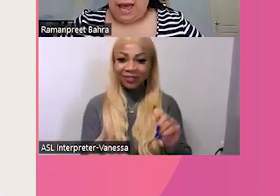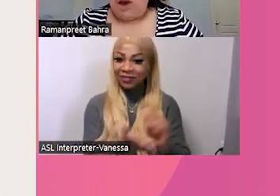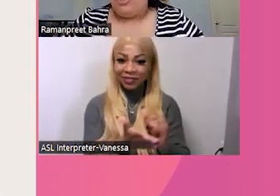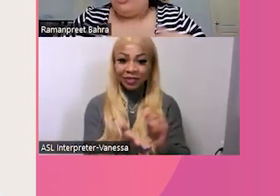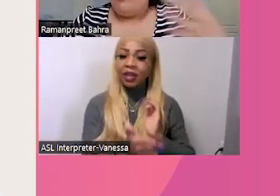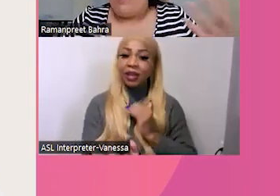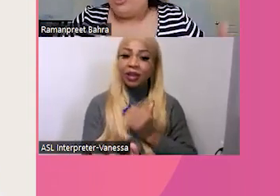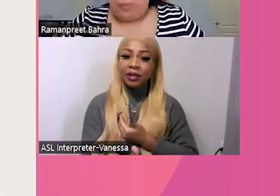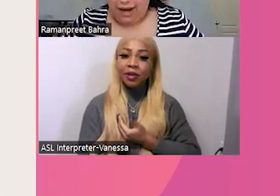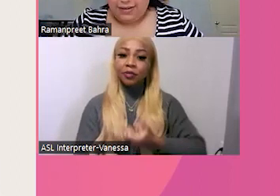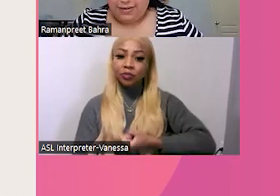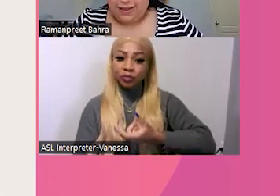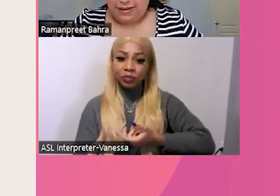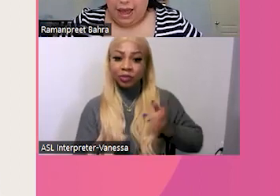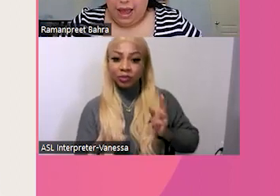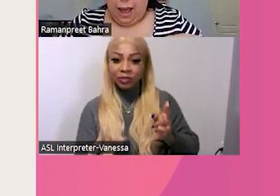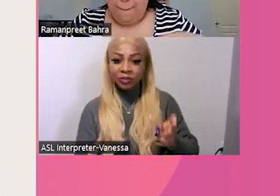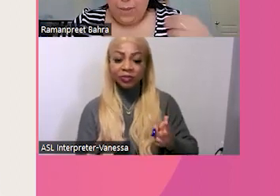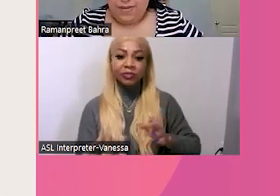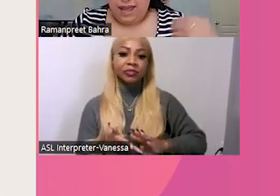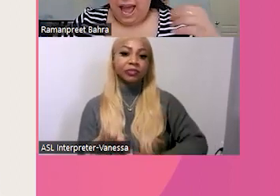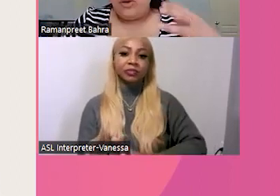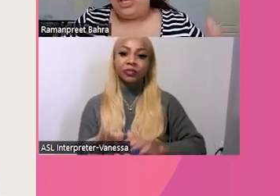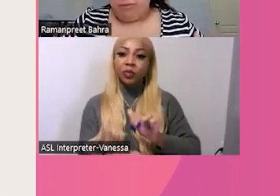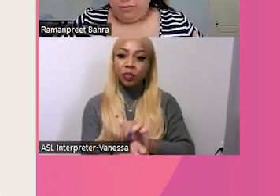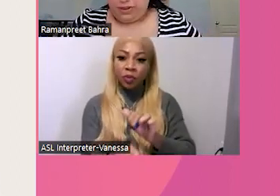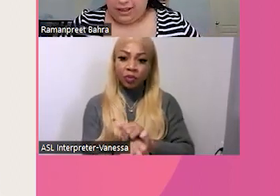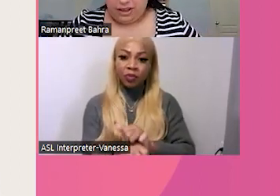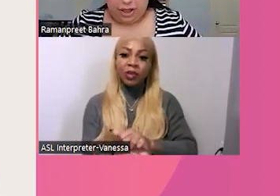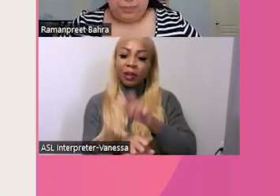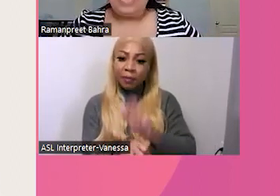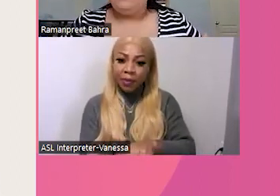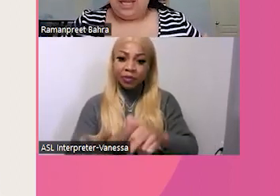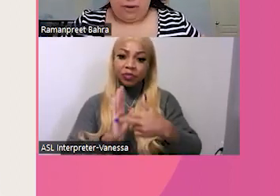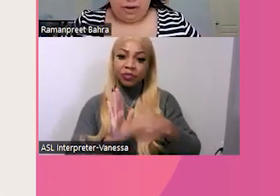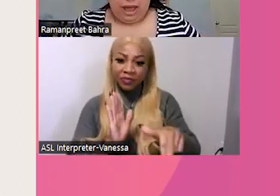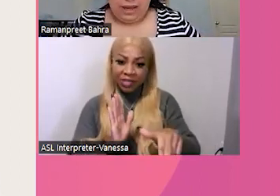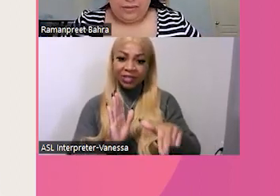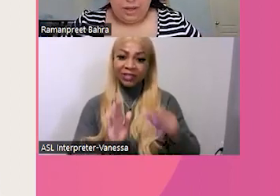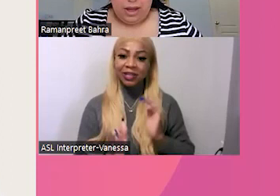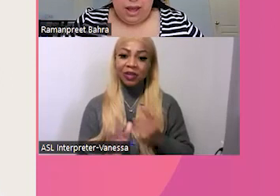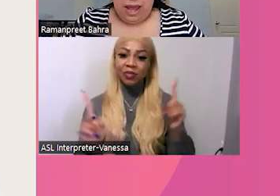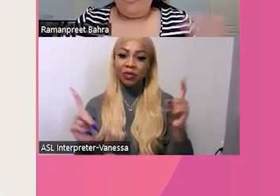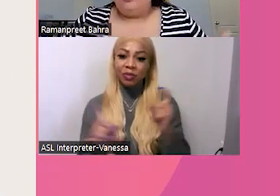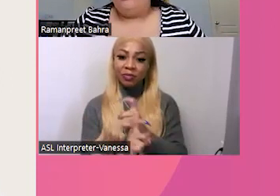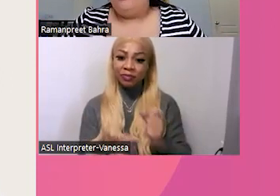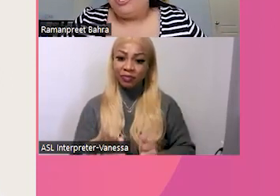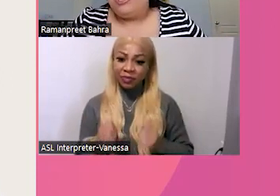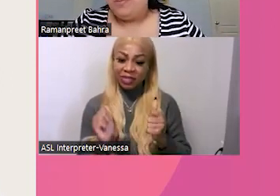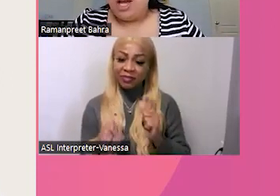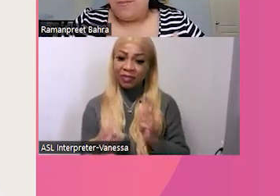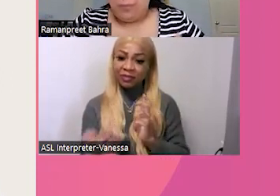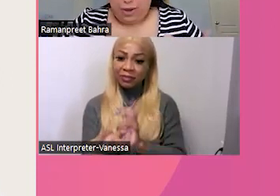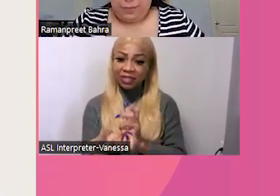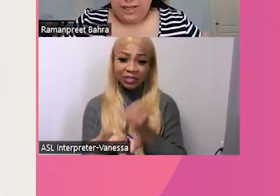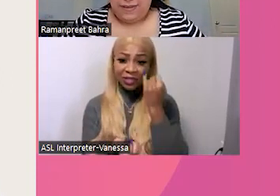histories, our theoretical praxis must accurately reflect the complexity of our lives. If we don't do this,